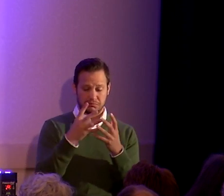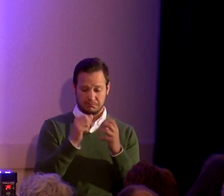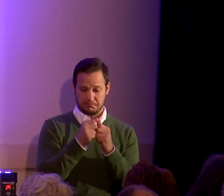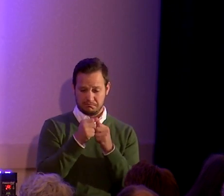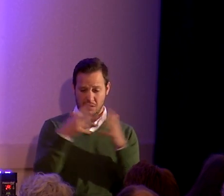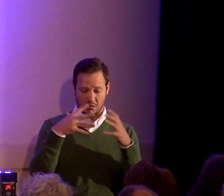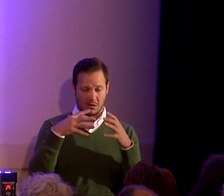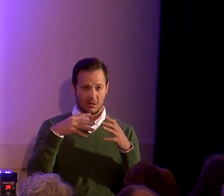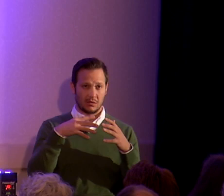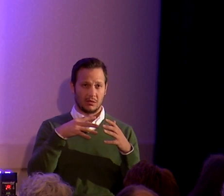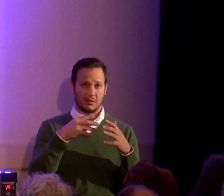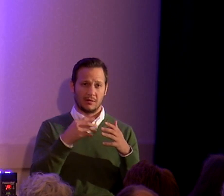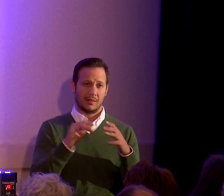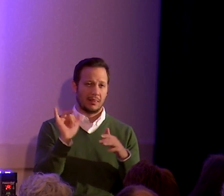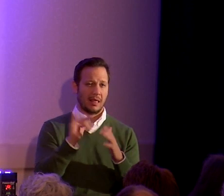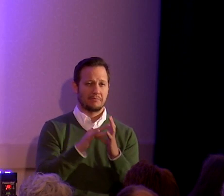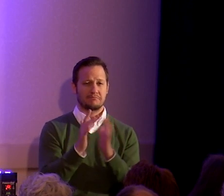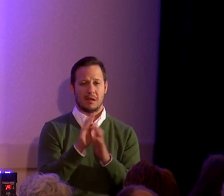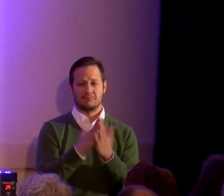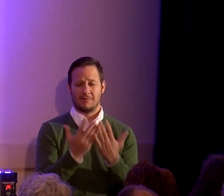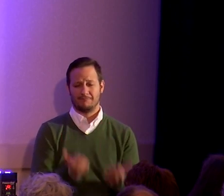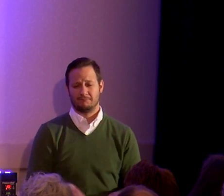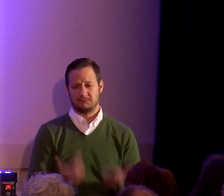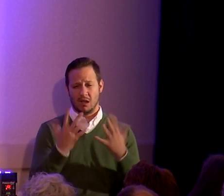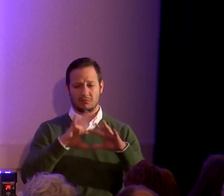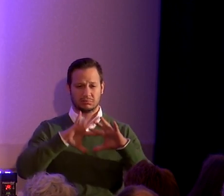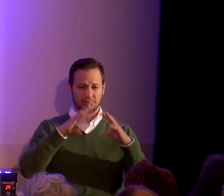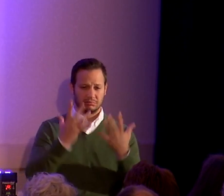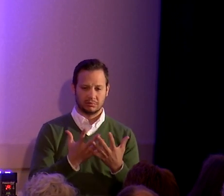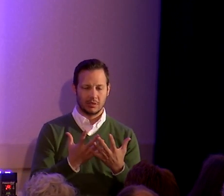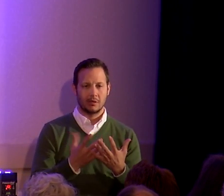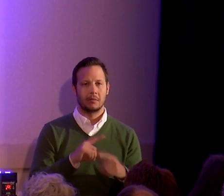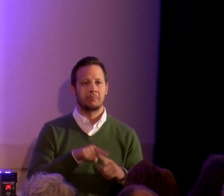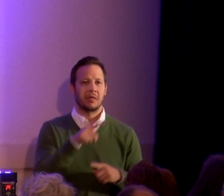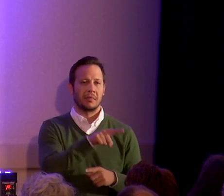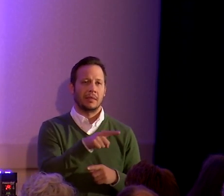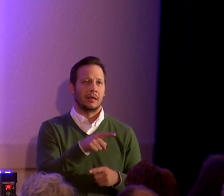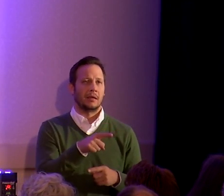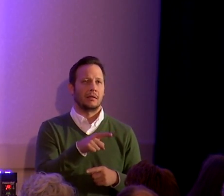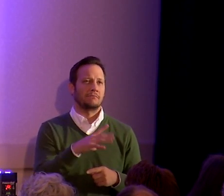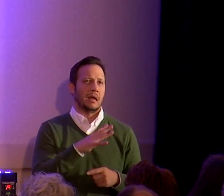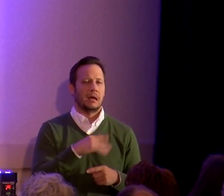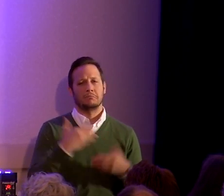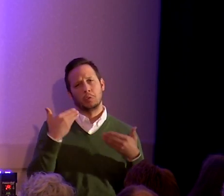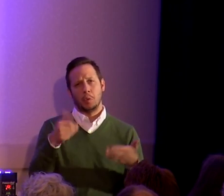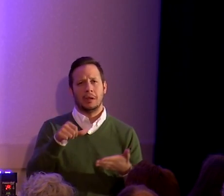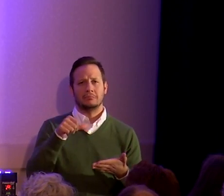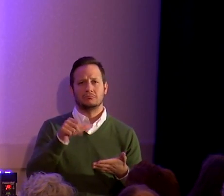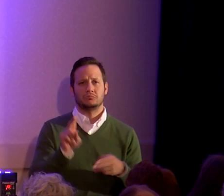in a biblical firestorm. It would kill everybody. But they detonated it anyways because they felt they had to.